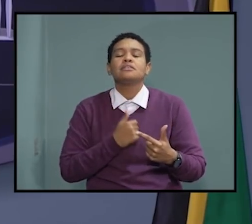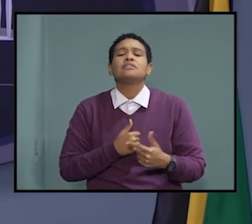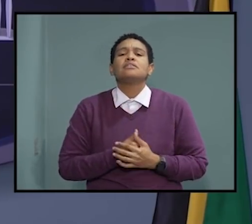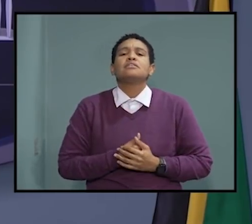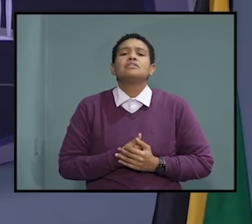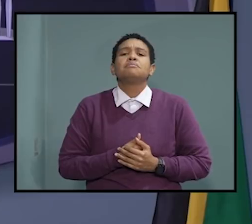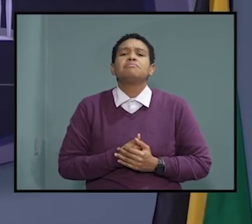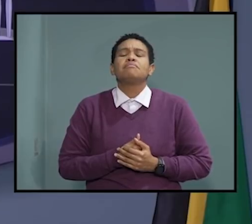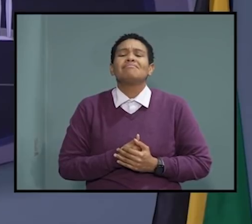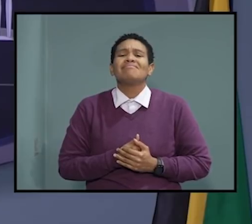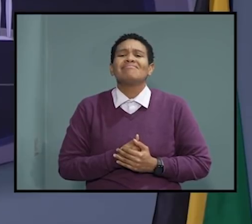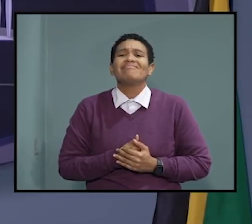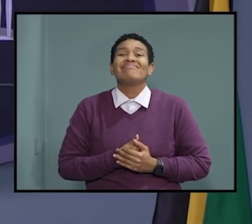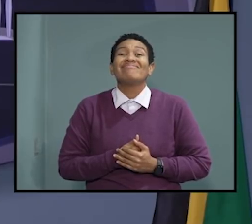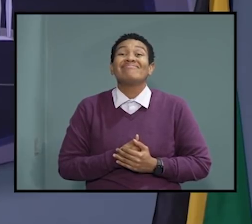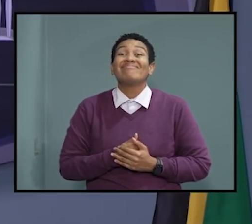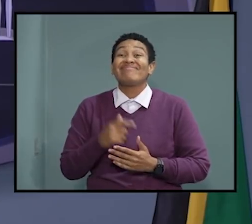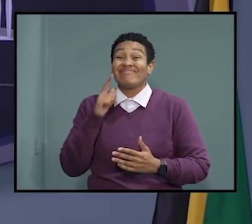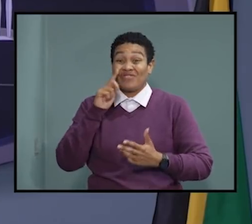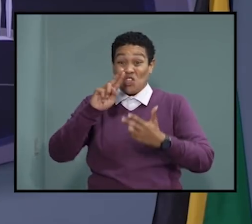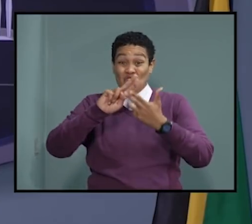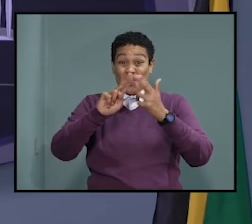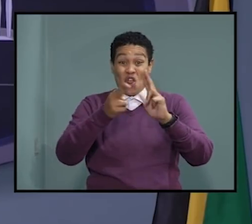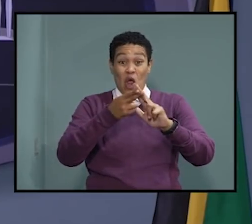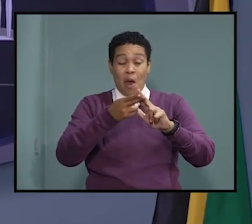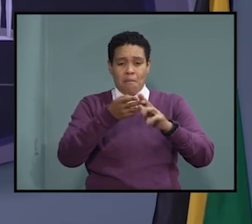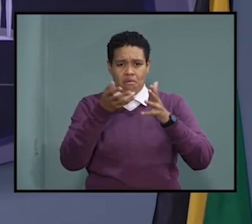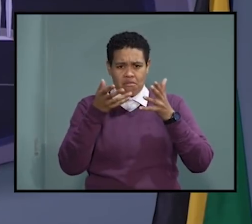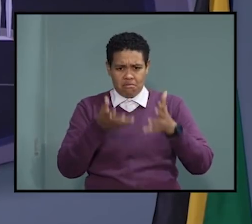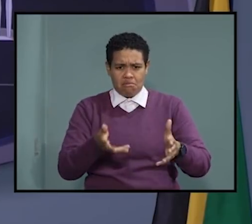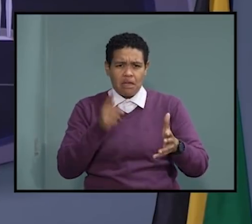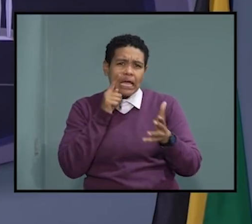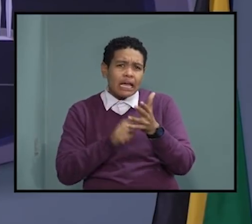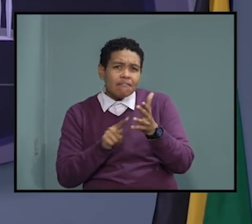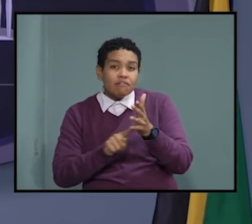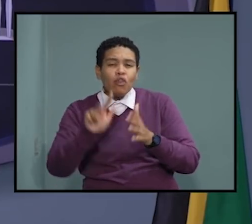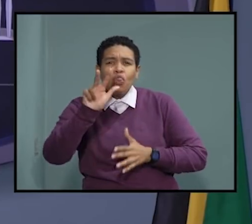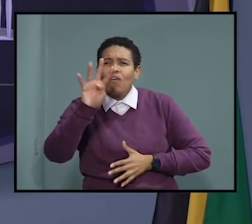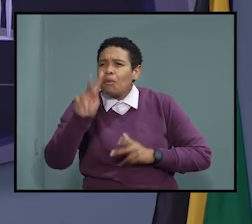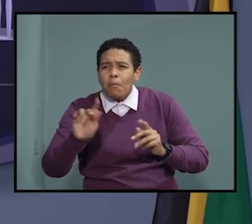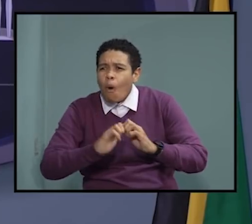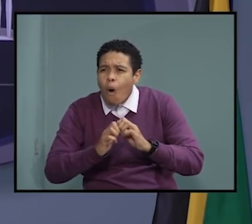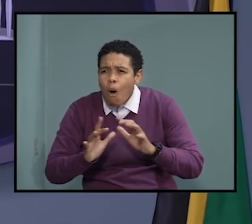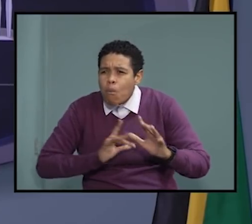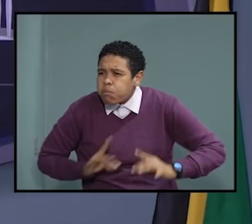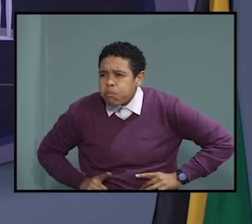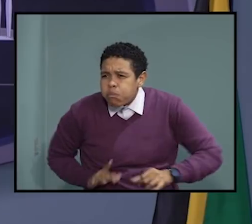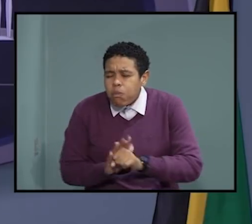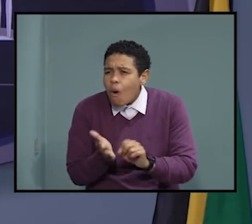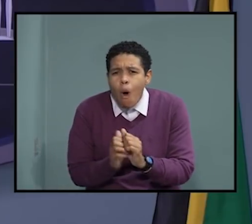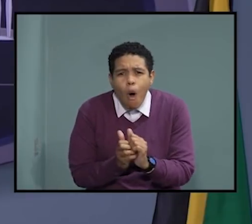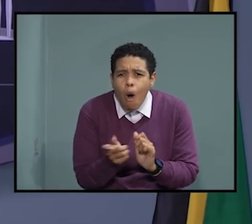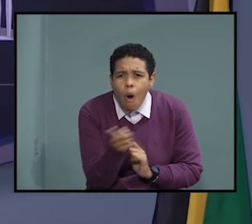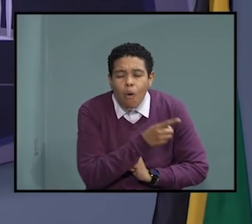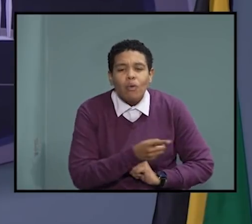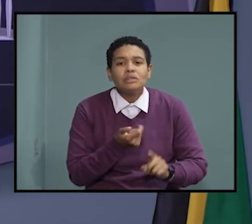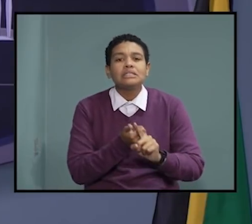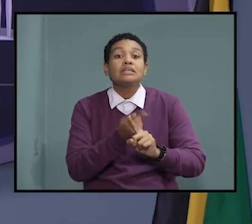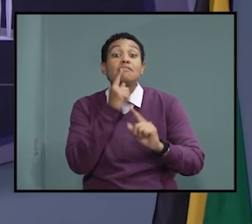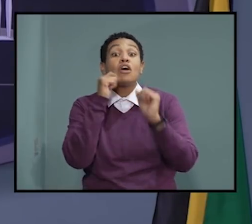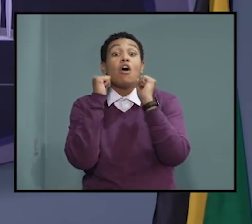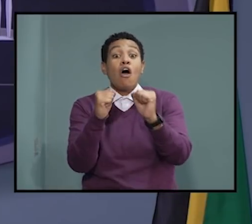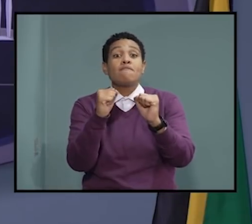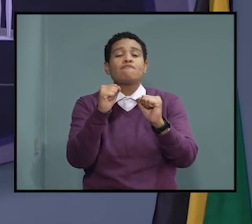They bring to 34 the number of cases under investigation. Of the remaining 71 confirmed